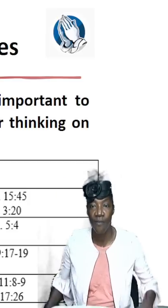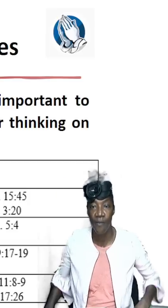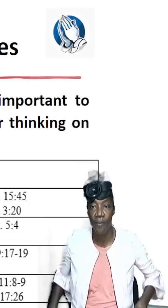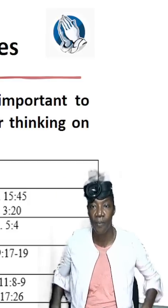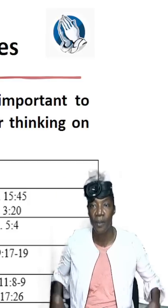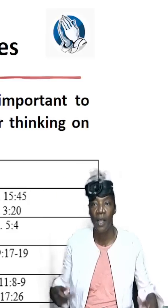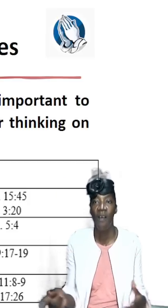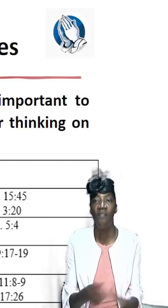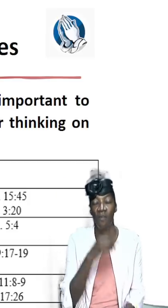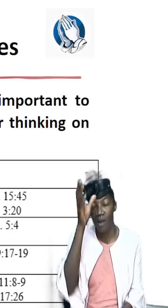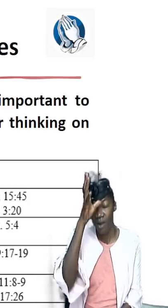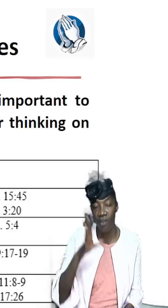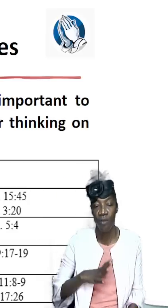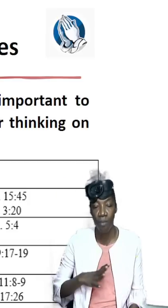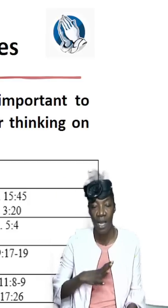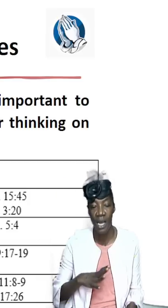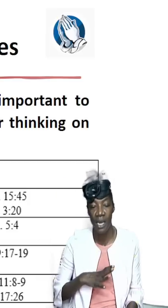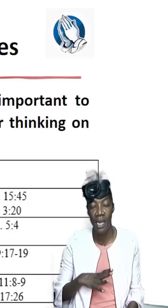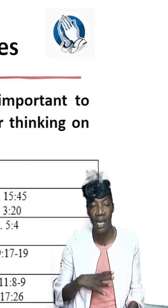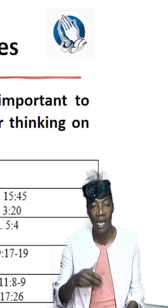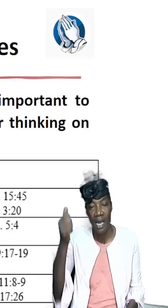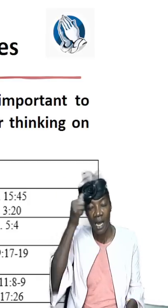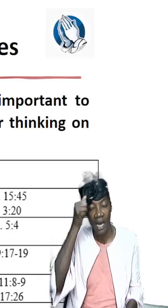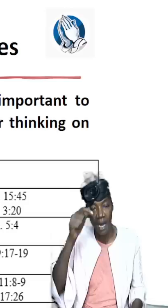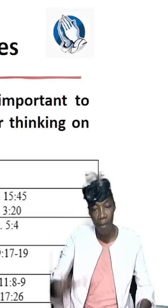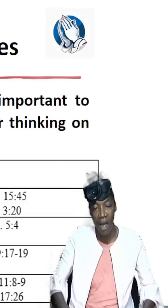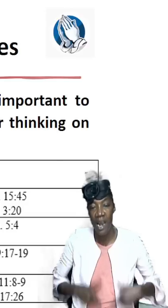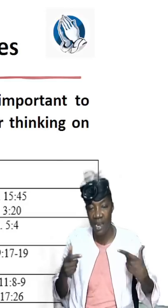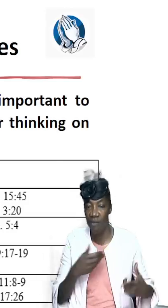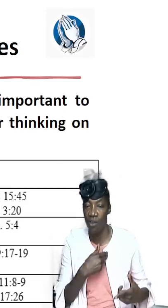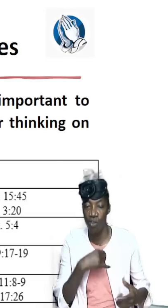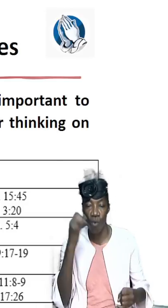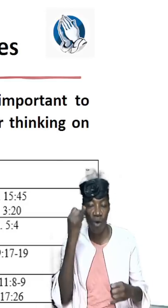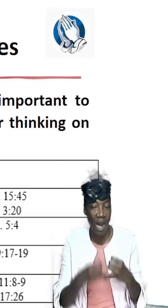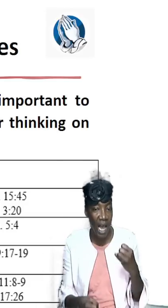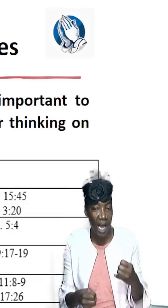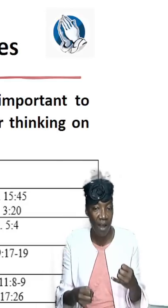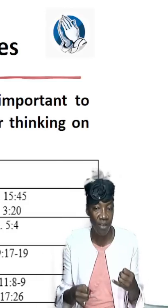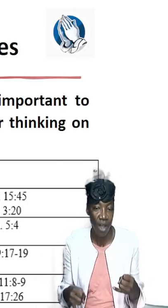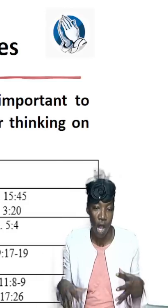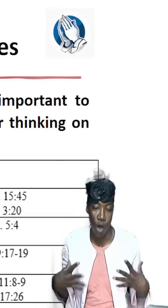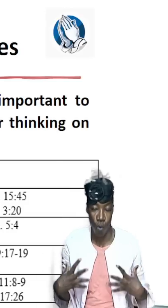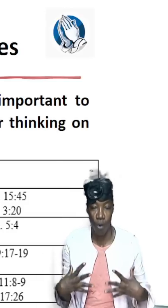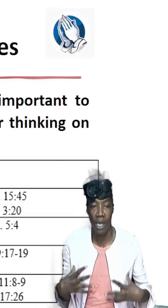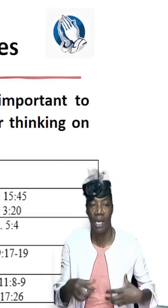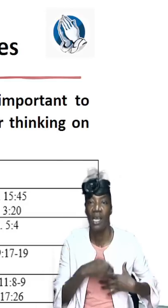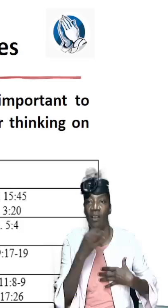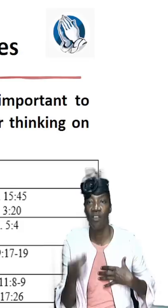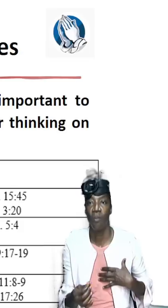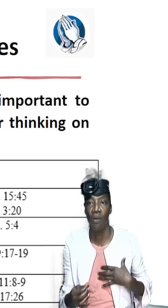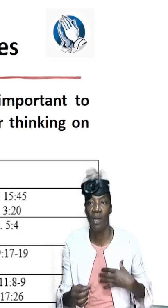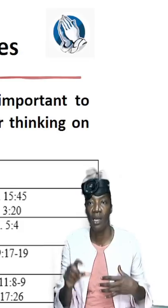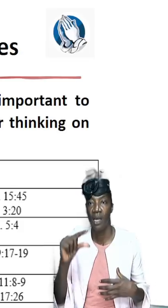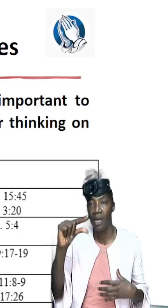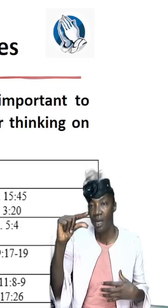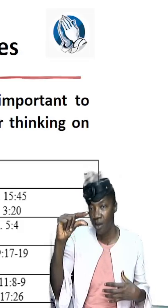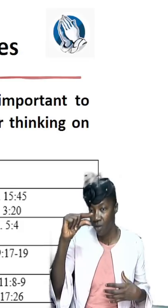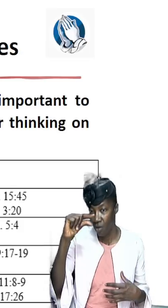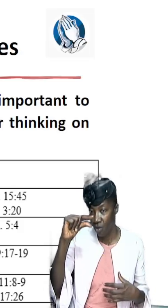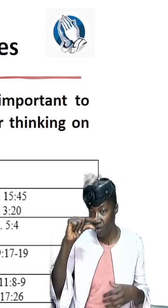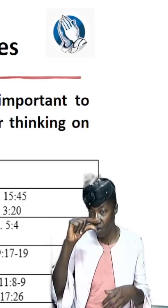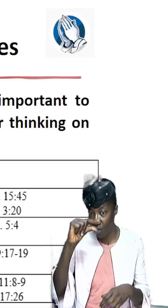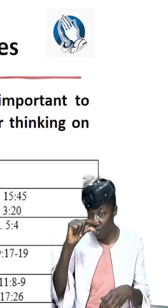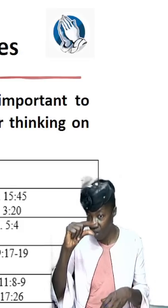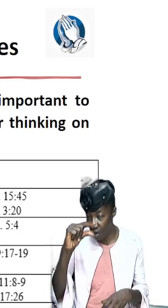was made a quickening spirit. And that's Bible. Now, Genesis chapter 3 and verse 20. We are talking about